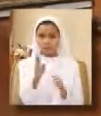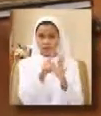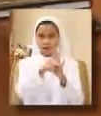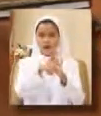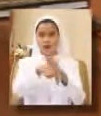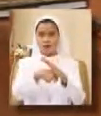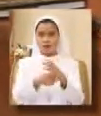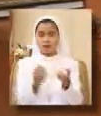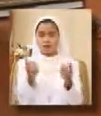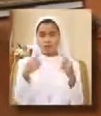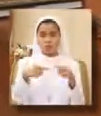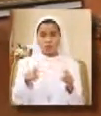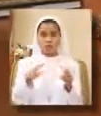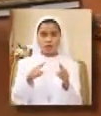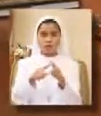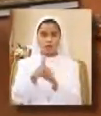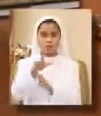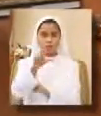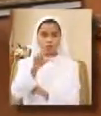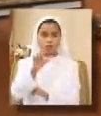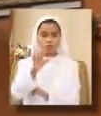By plane pa din. Actually, magpe-plane kami.